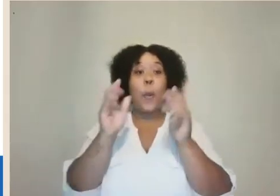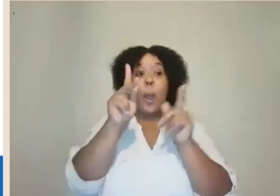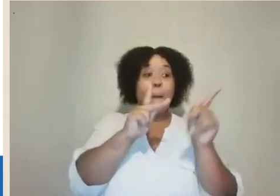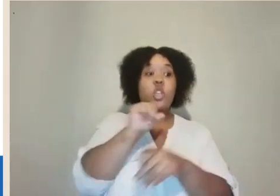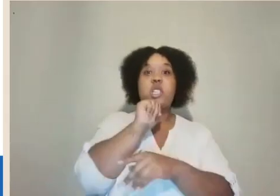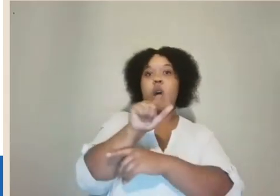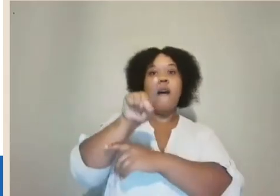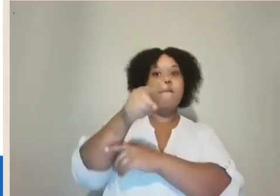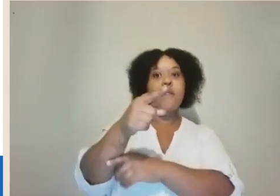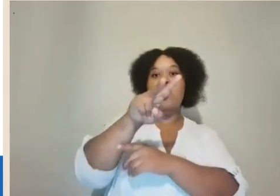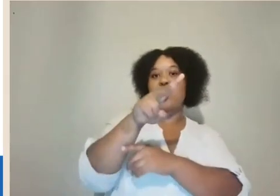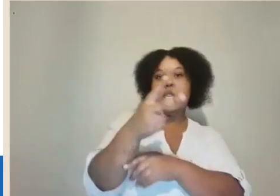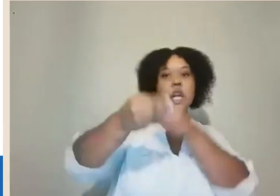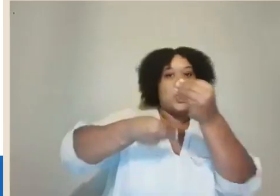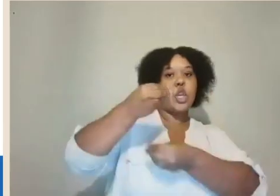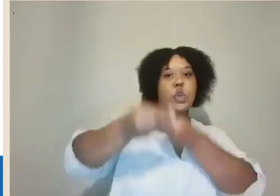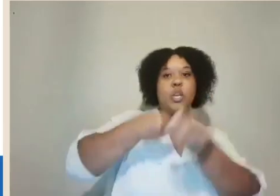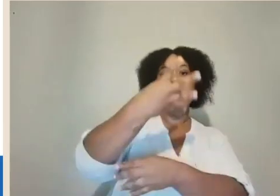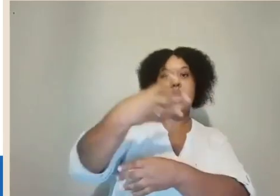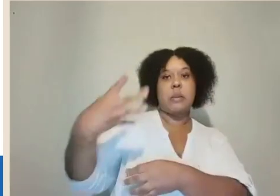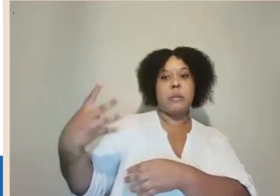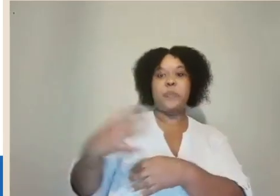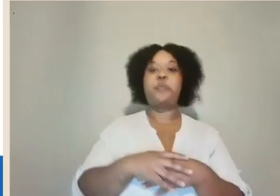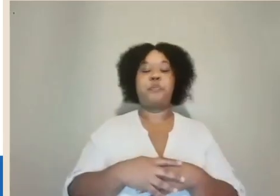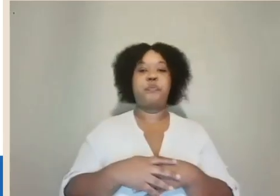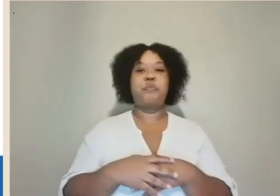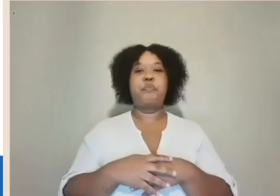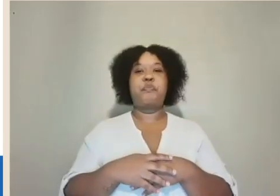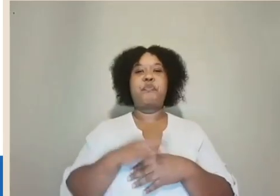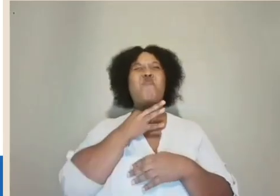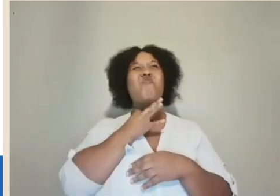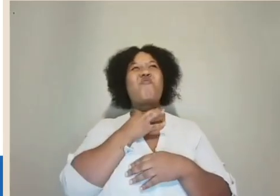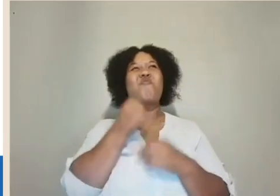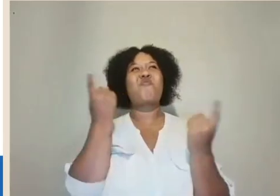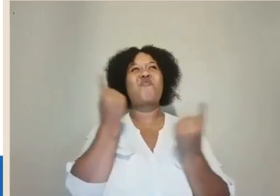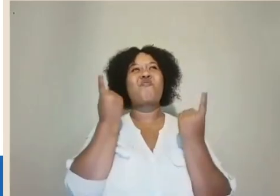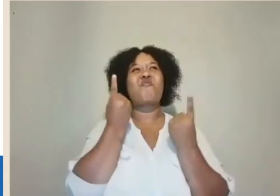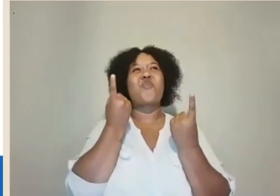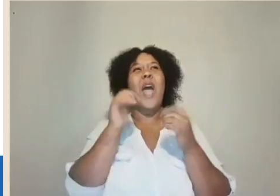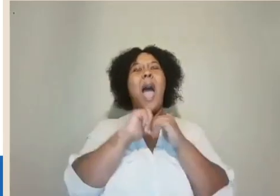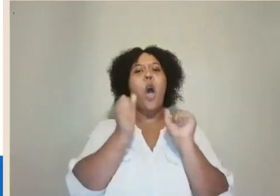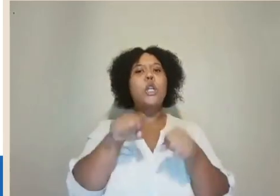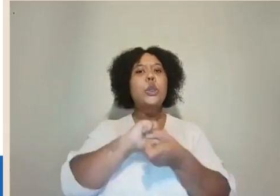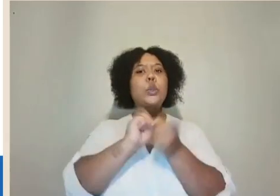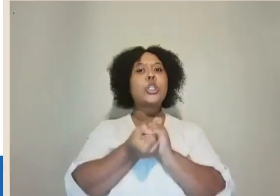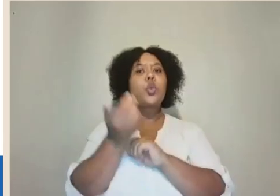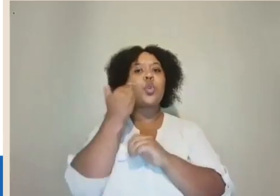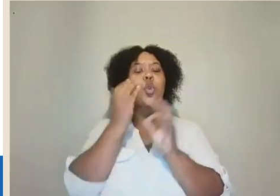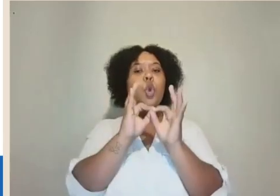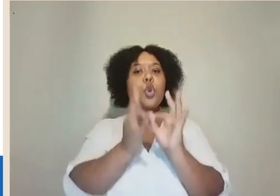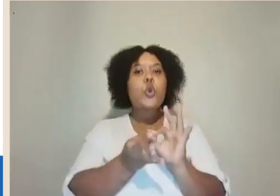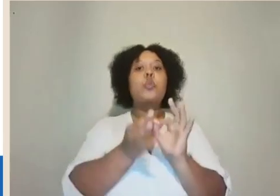or second generation immigrant in the United States. The question is, what can we do to change this? We know that interpreters are needed to